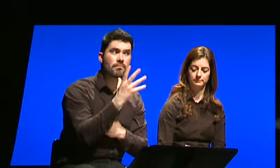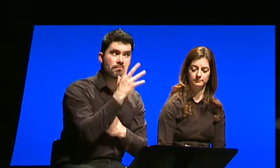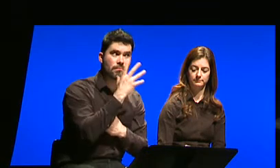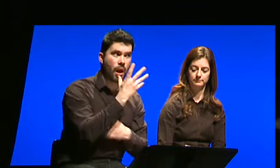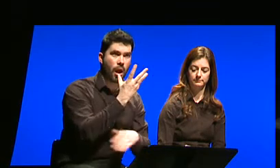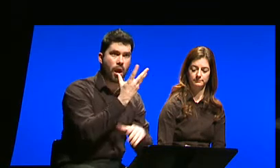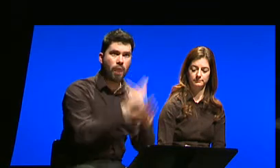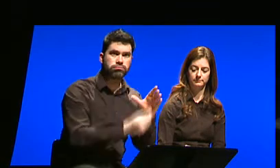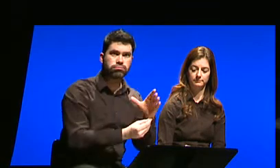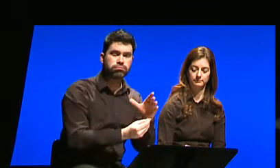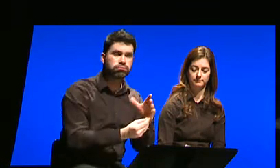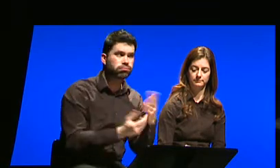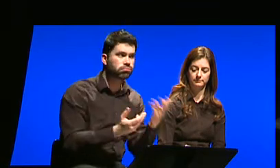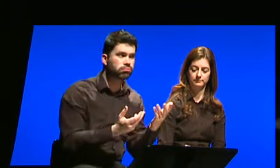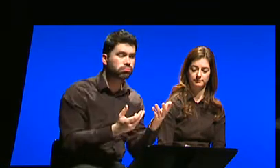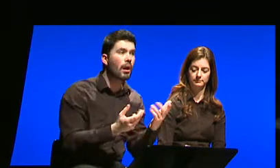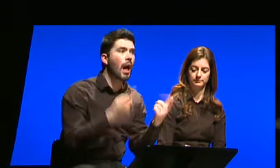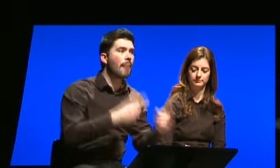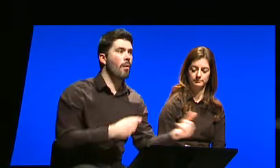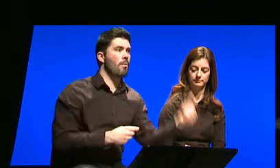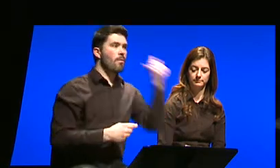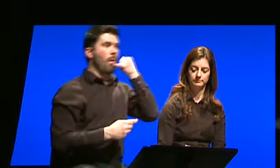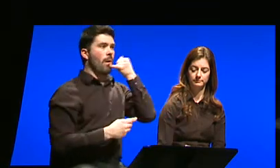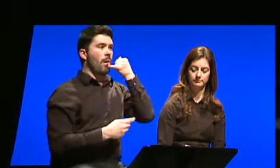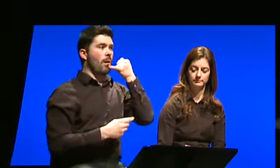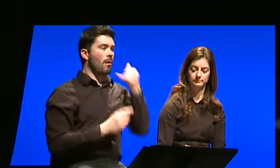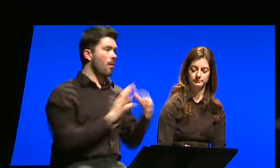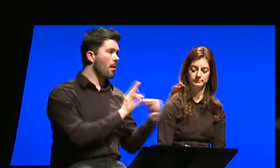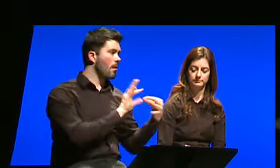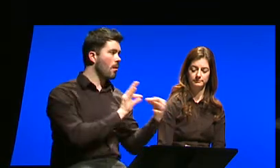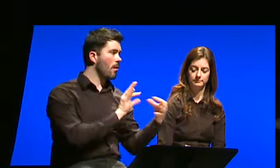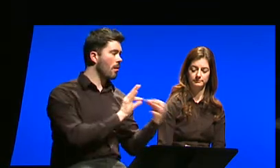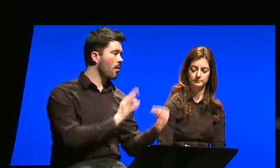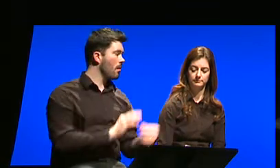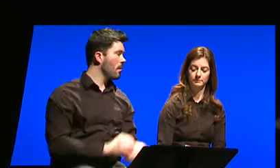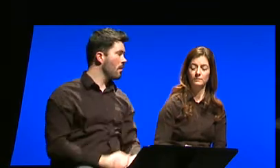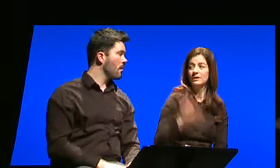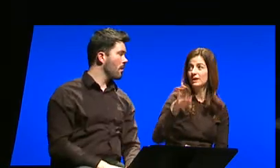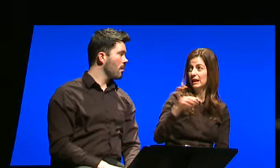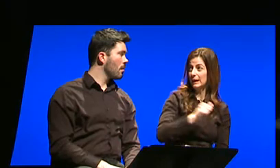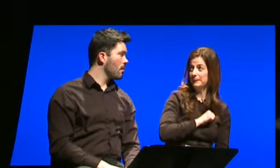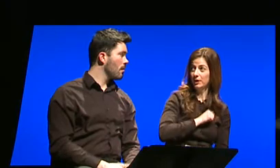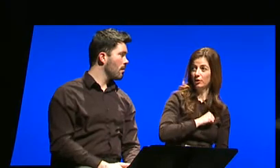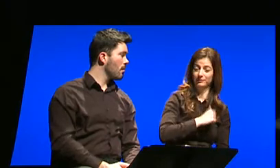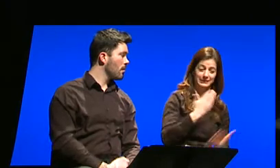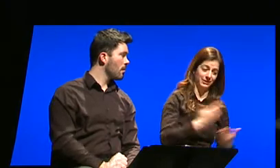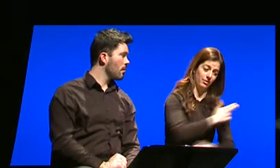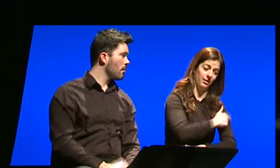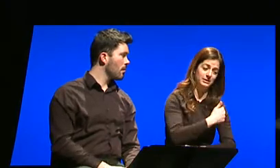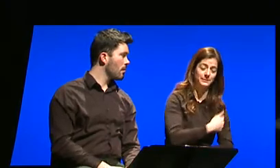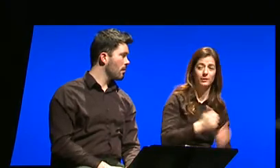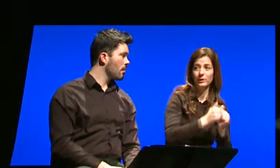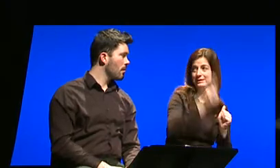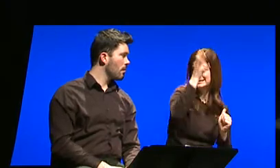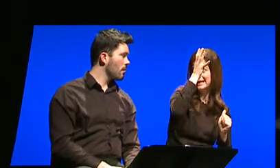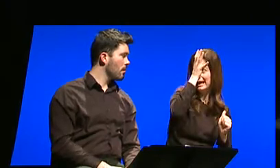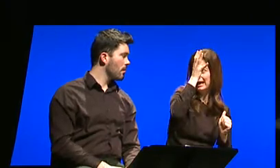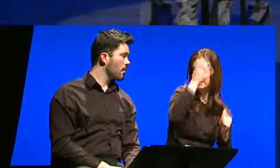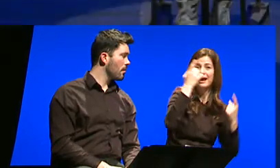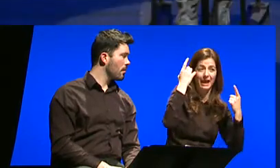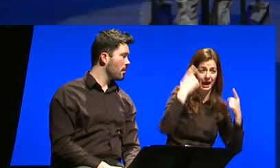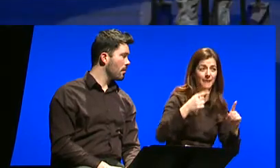home. Then she calls with the bad news. Amir, I'm at the hospital with Dad. He was shot in the